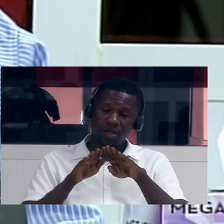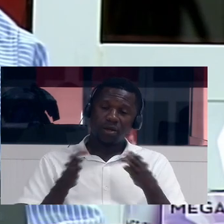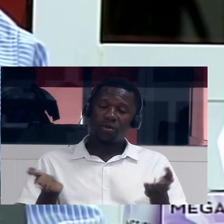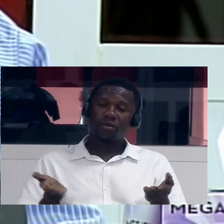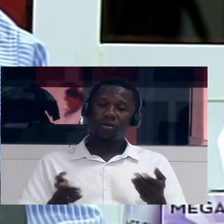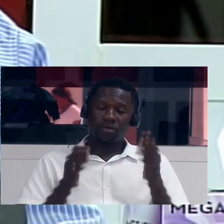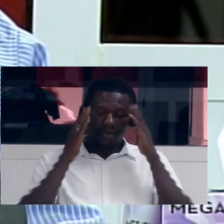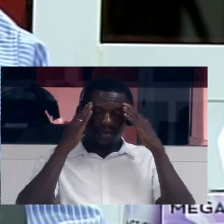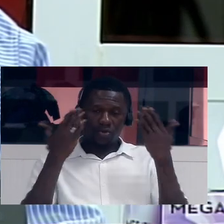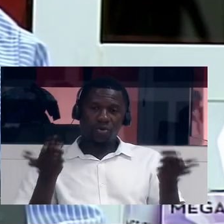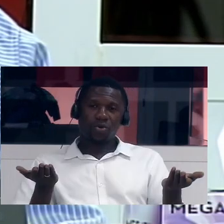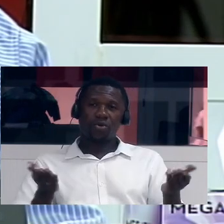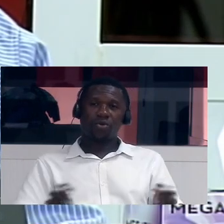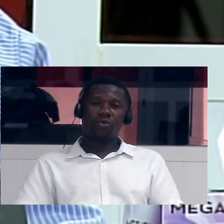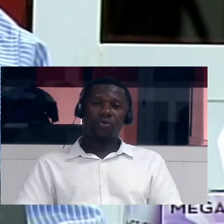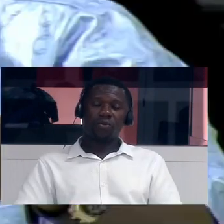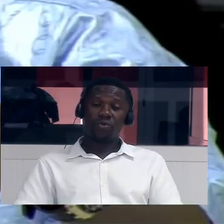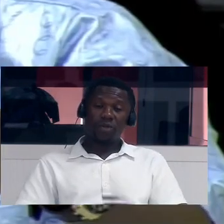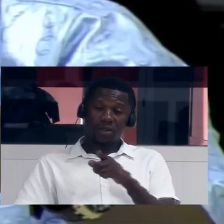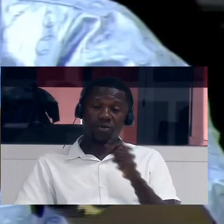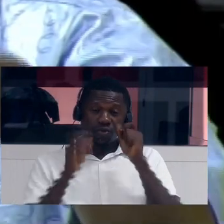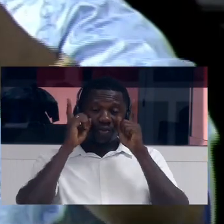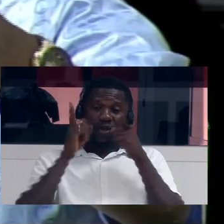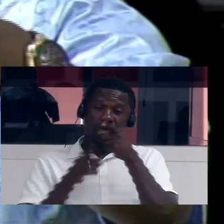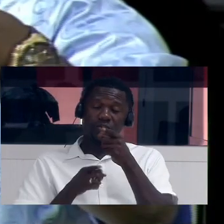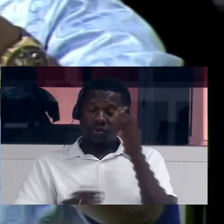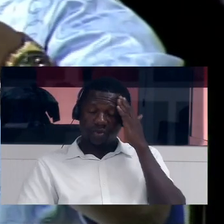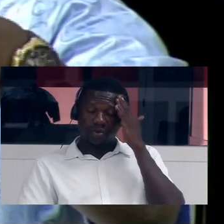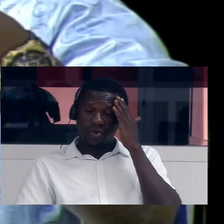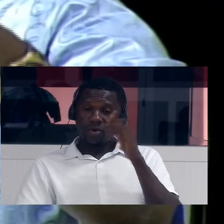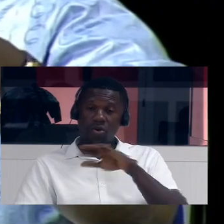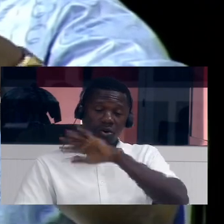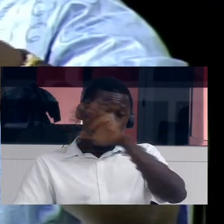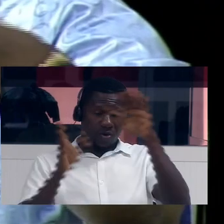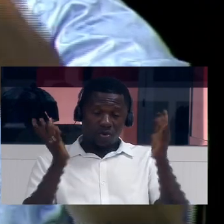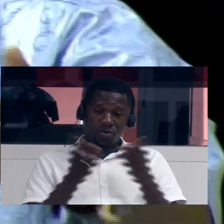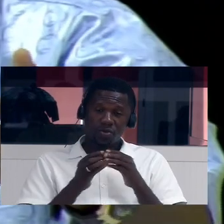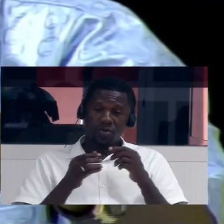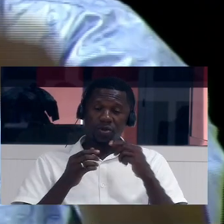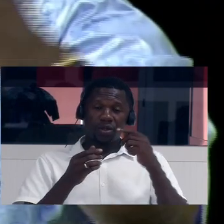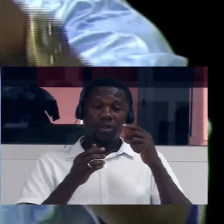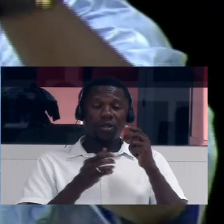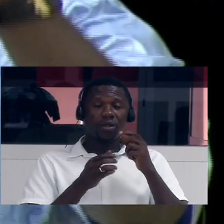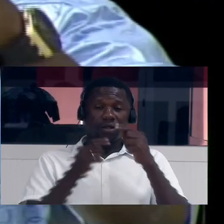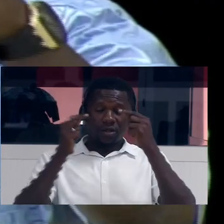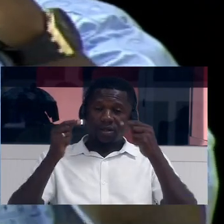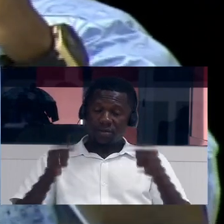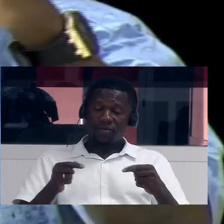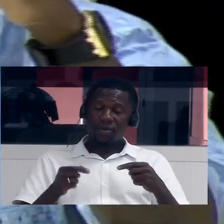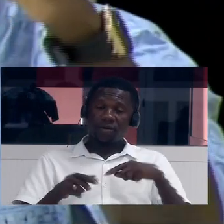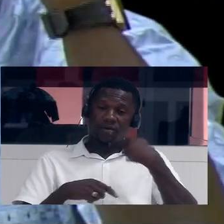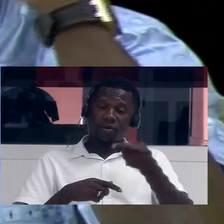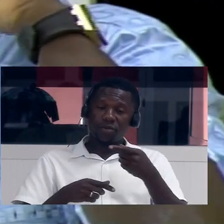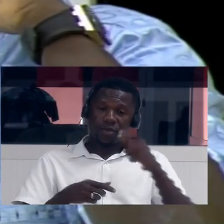know. Would it in fact surprise you to know that all those who testified so far from the police did not mention